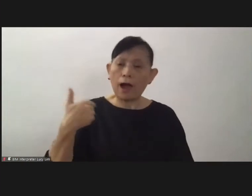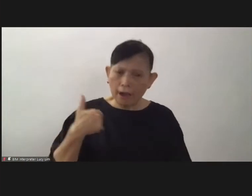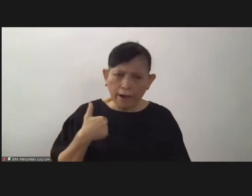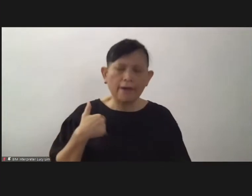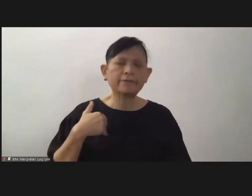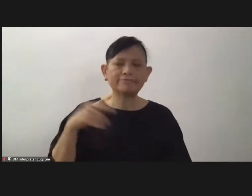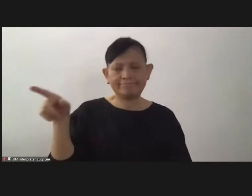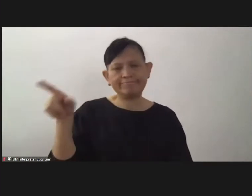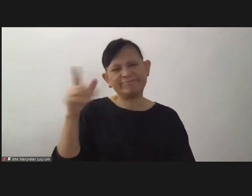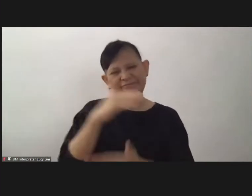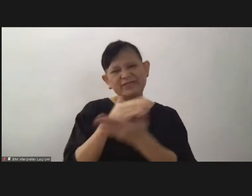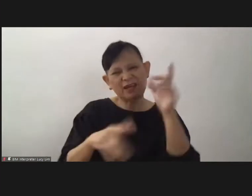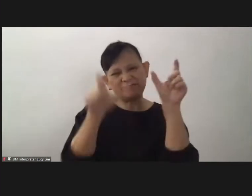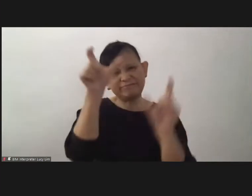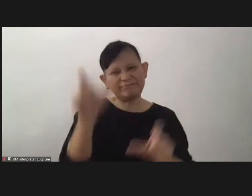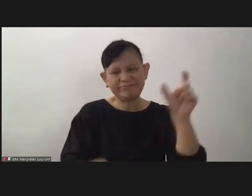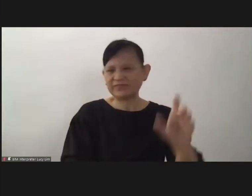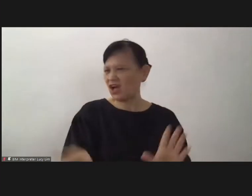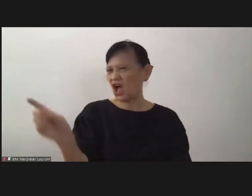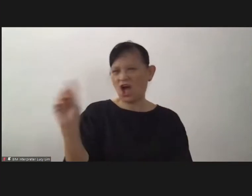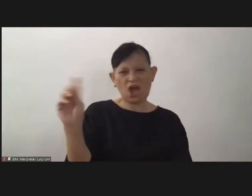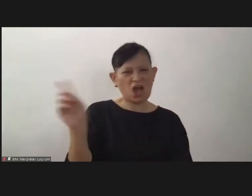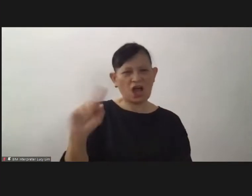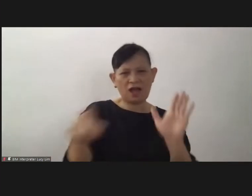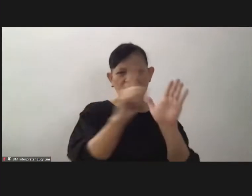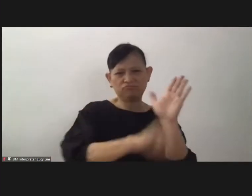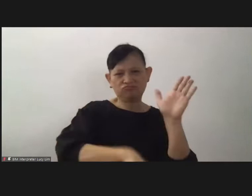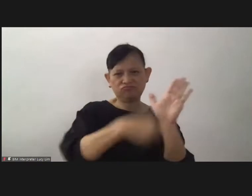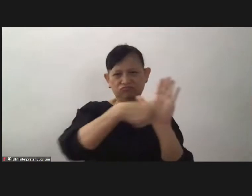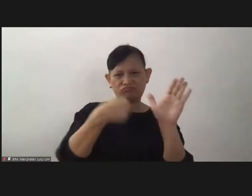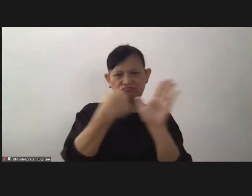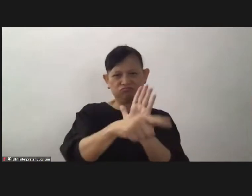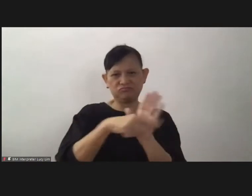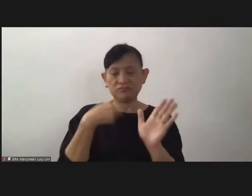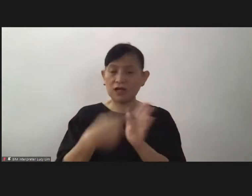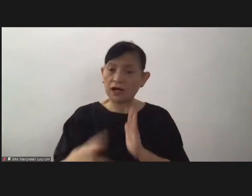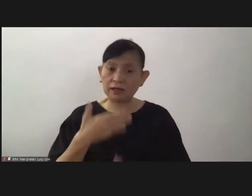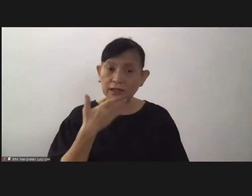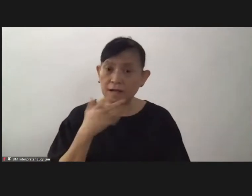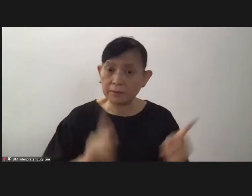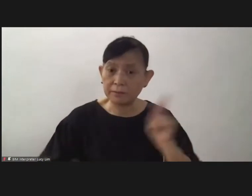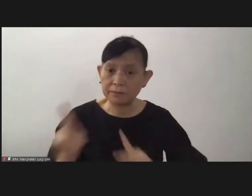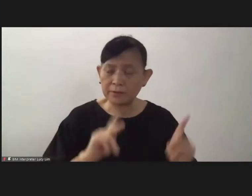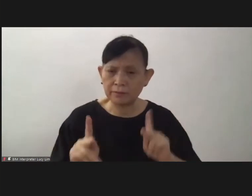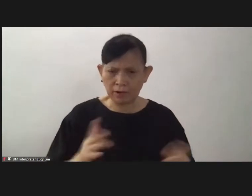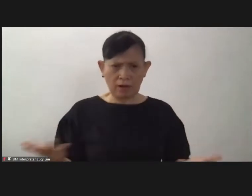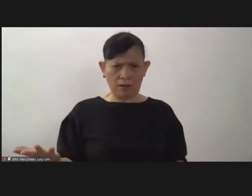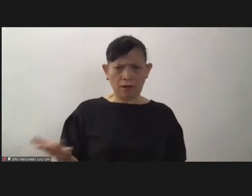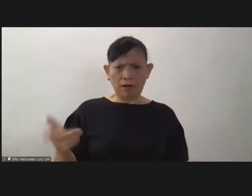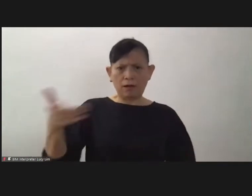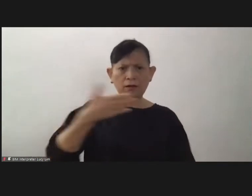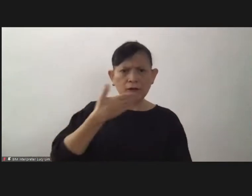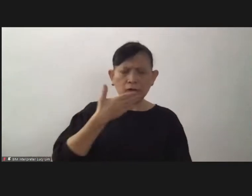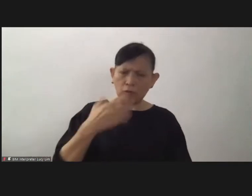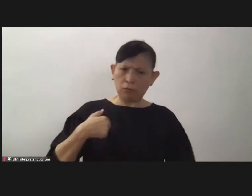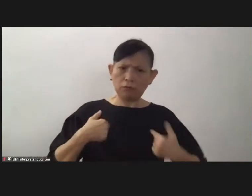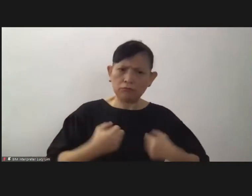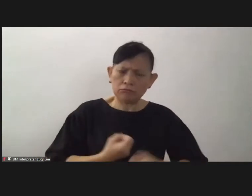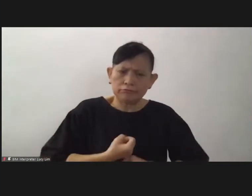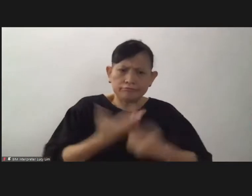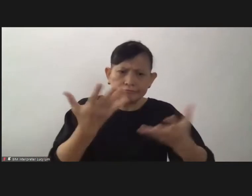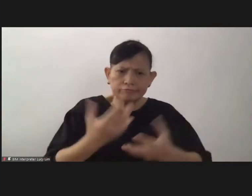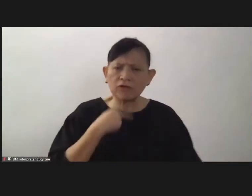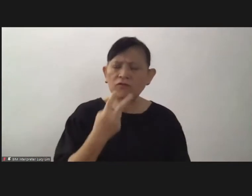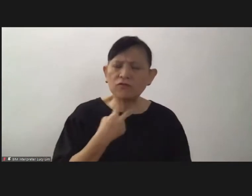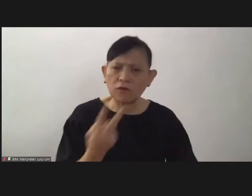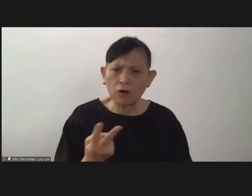young people for their opinions and worldview. Too often, when youth voice out their concern and the challenges